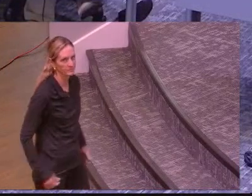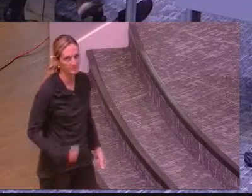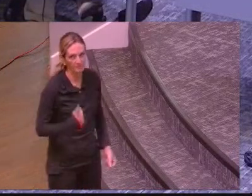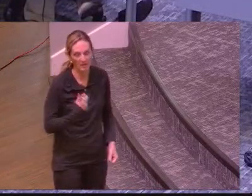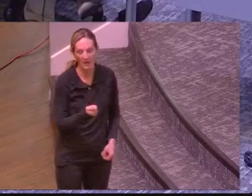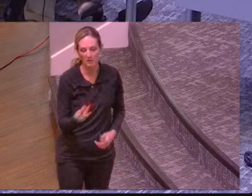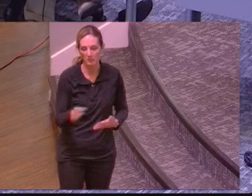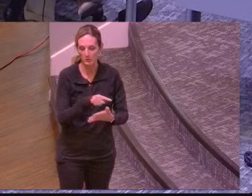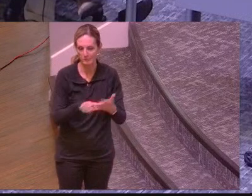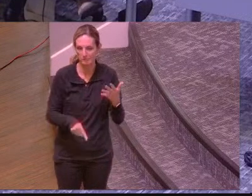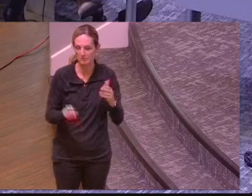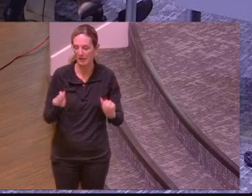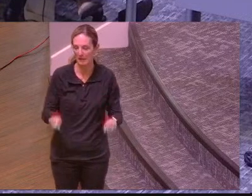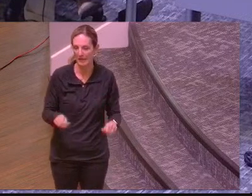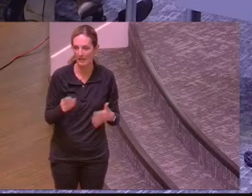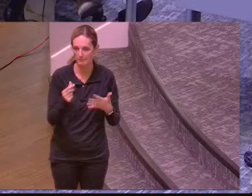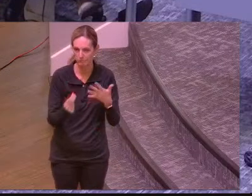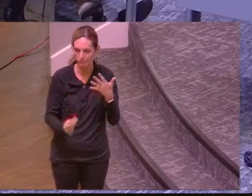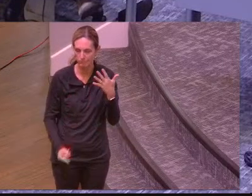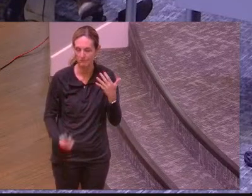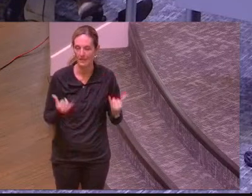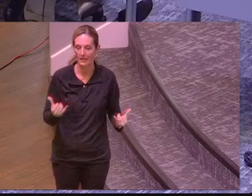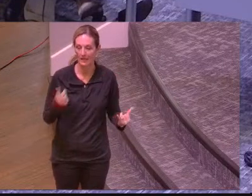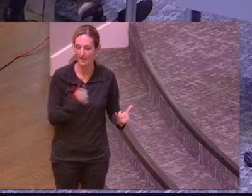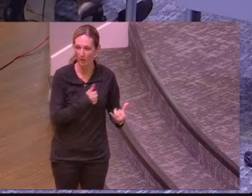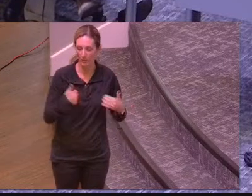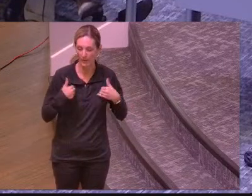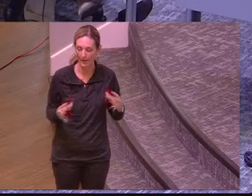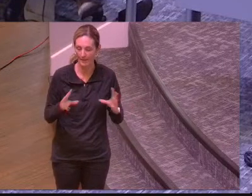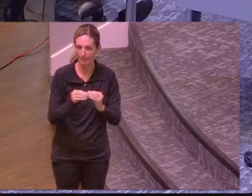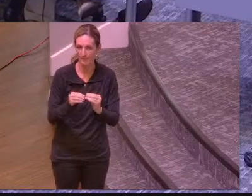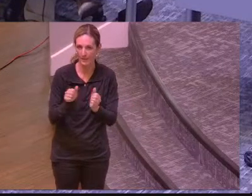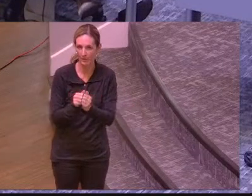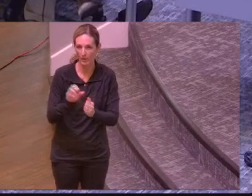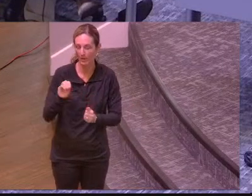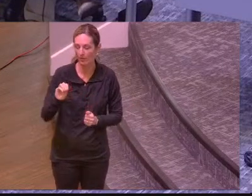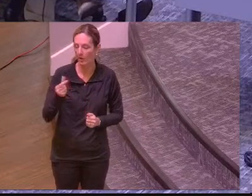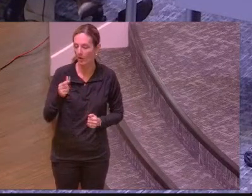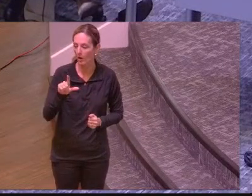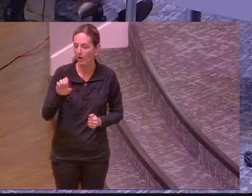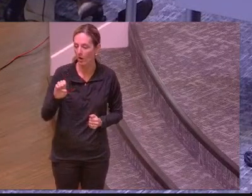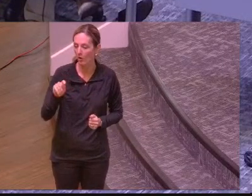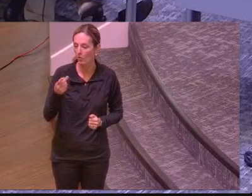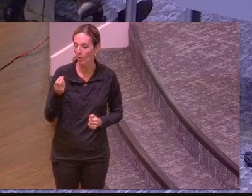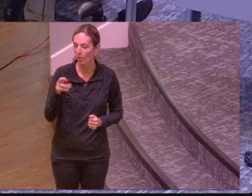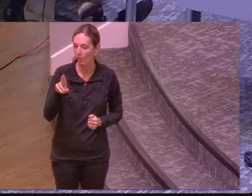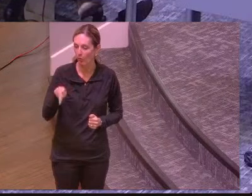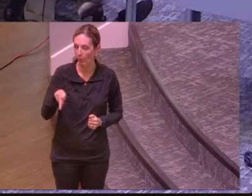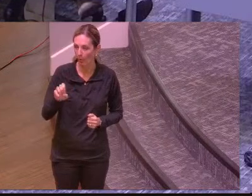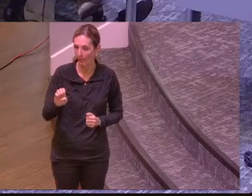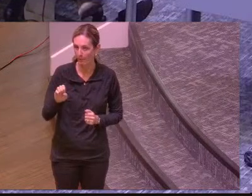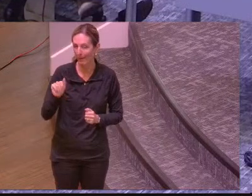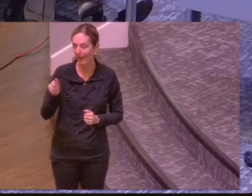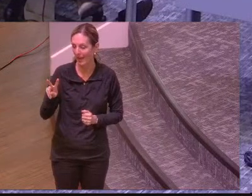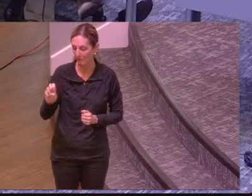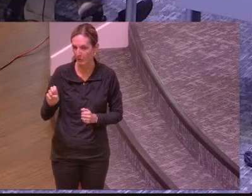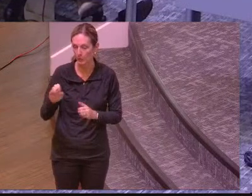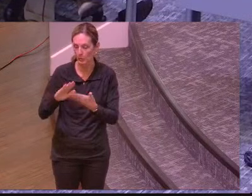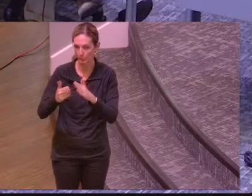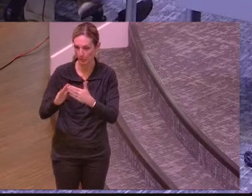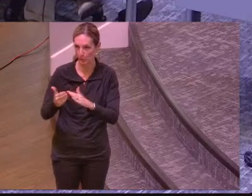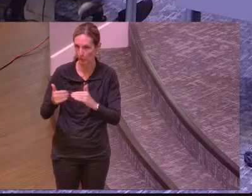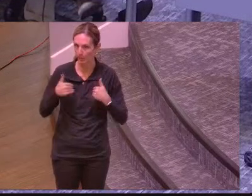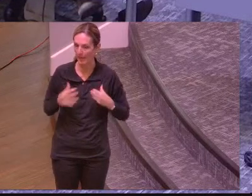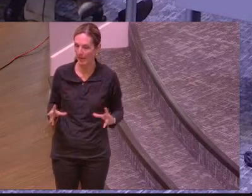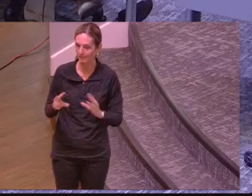an update that we did have a meeting with the Oglethorpe Avenue community. I just wanted to provide that update publicly because I know you all have